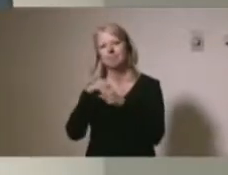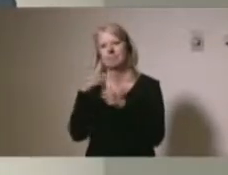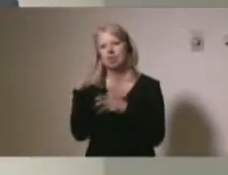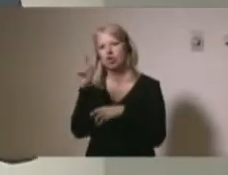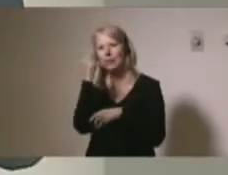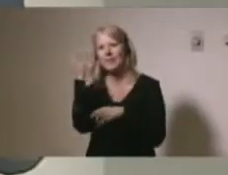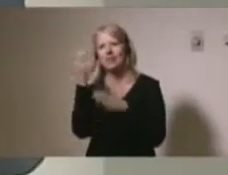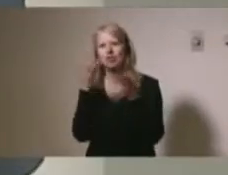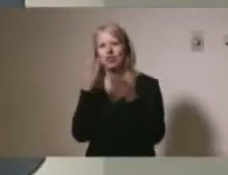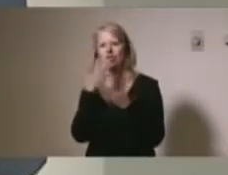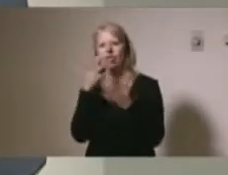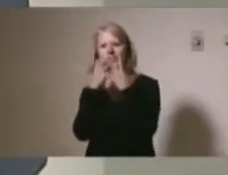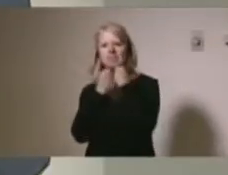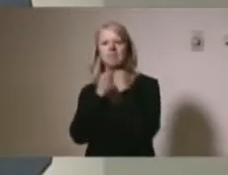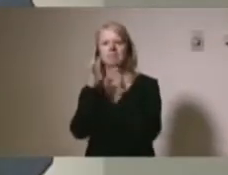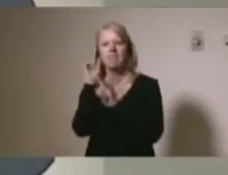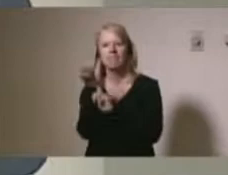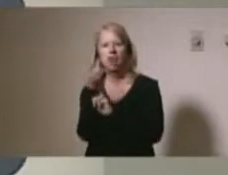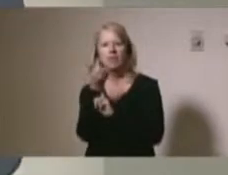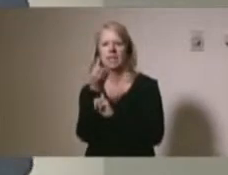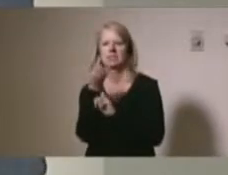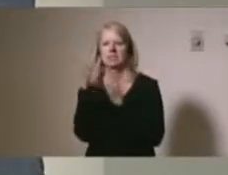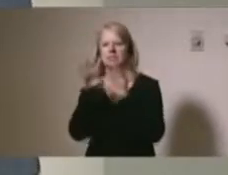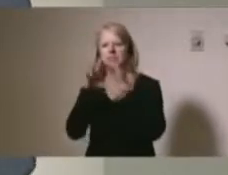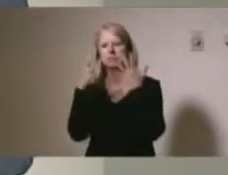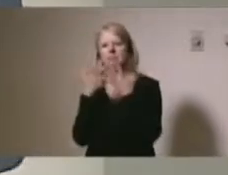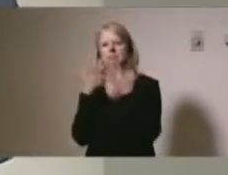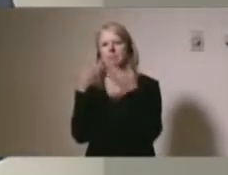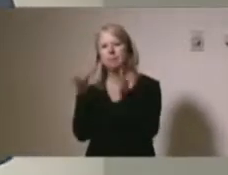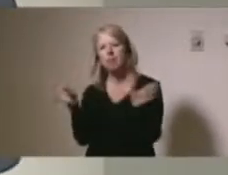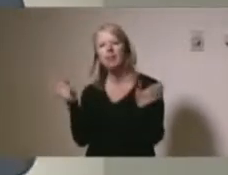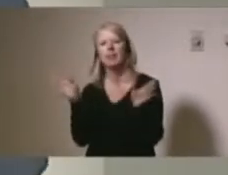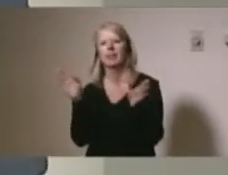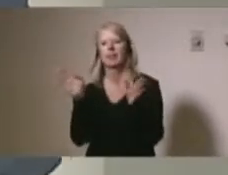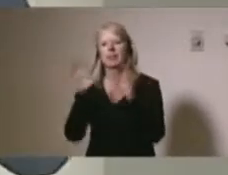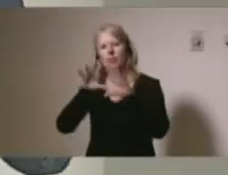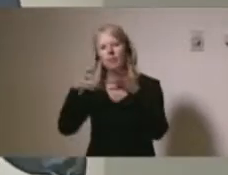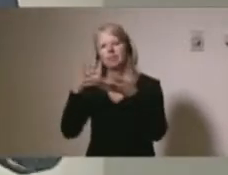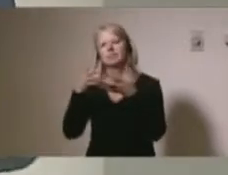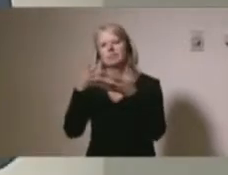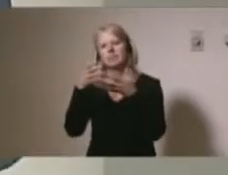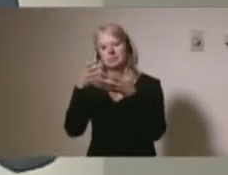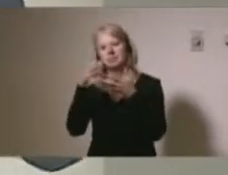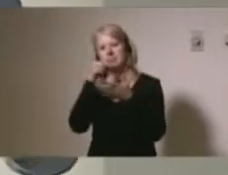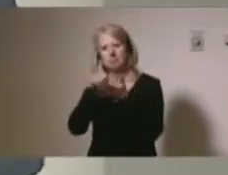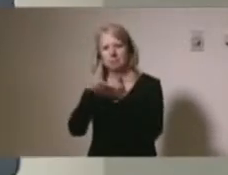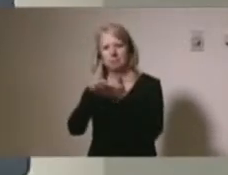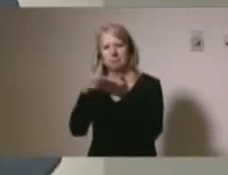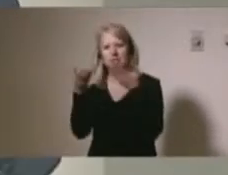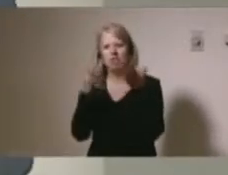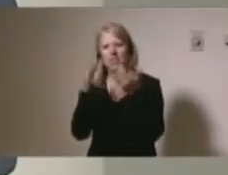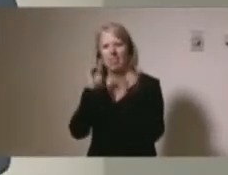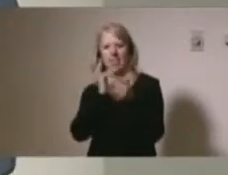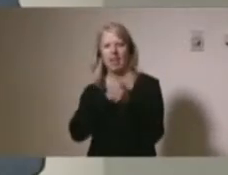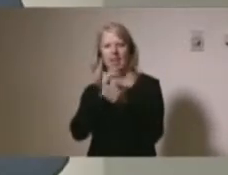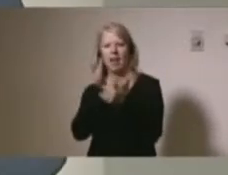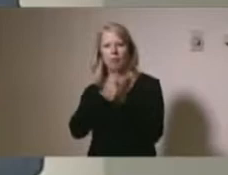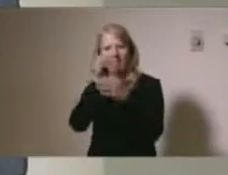service and public universal postal service. That's our vision. That's our